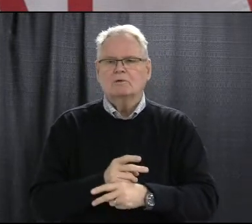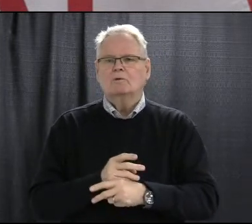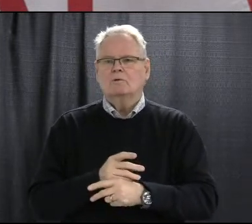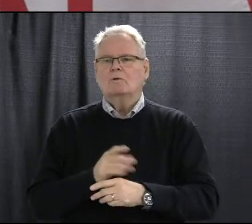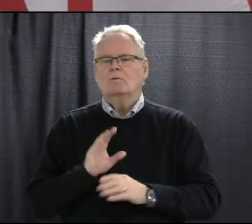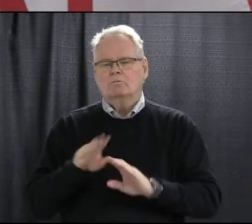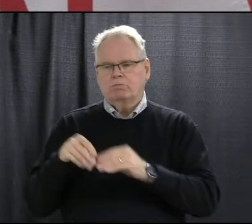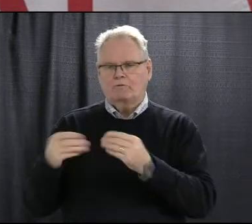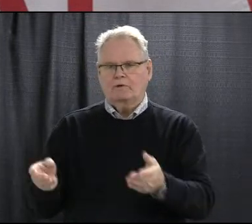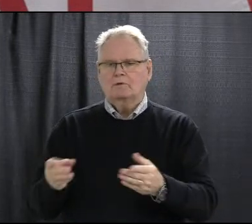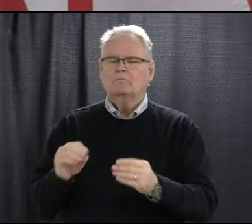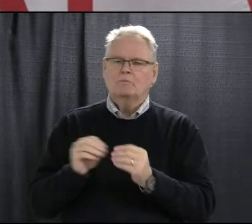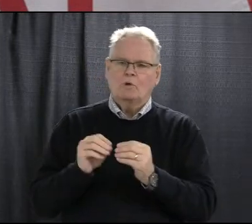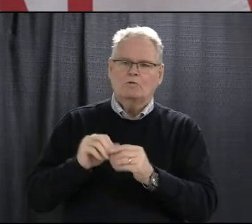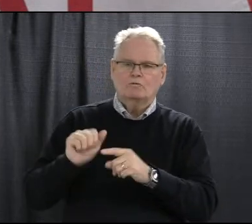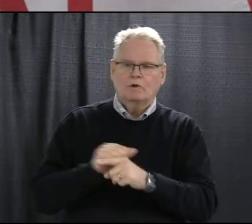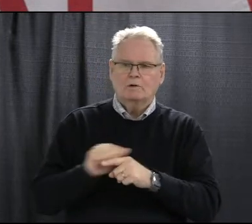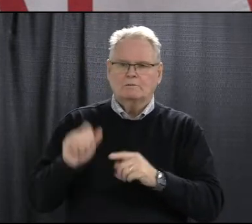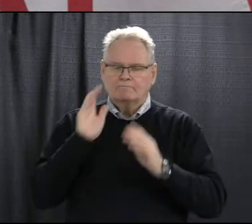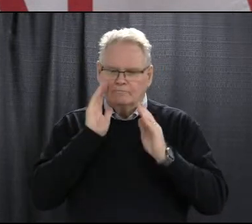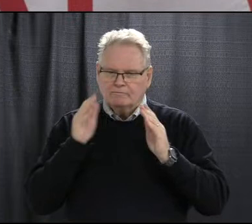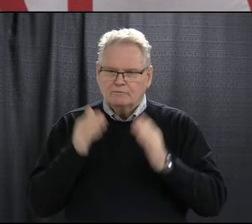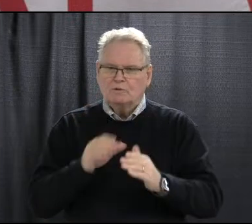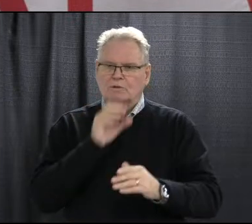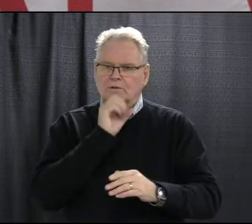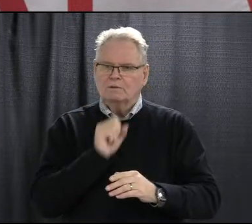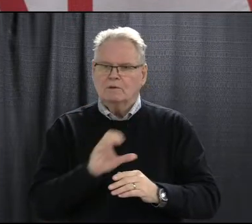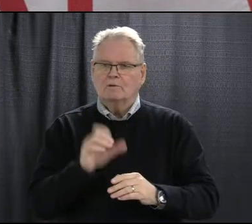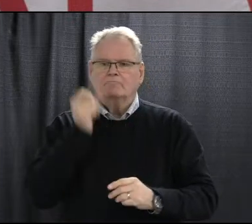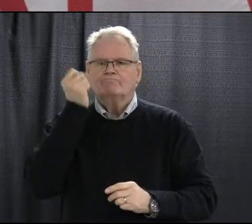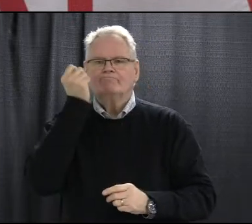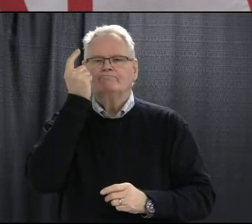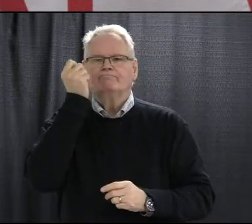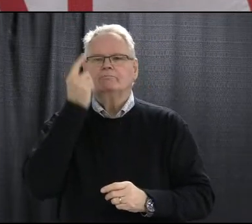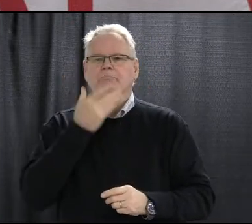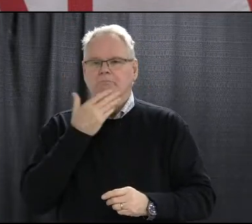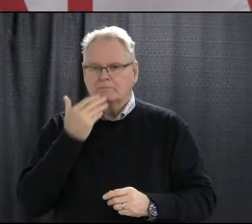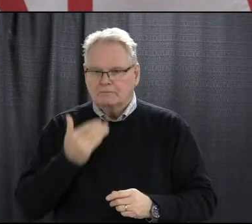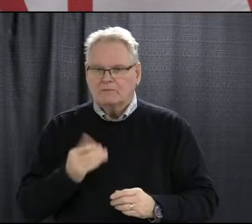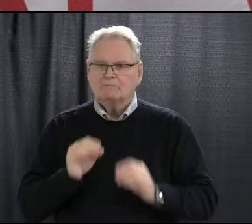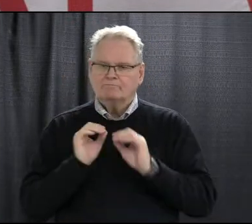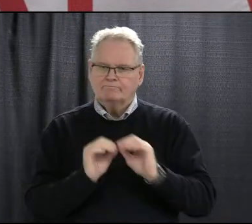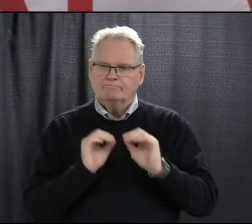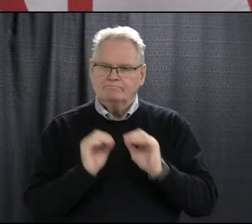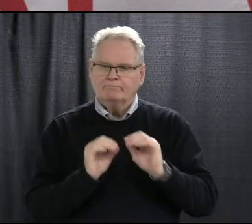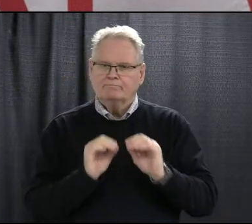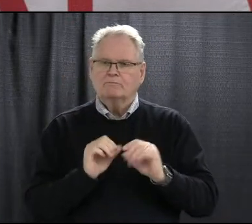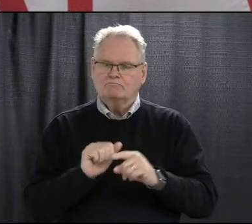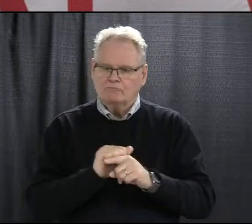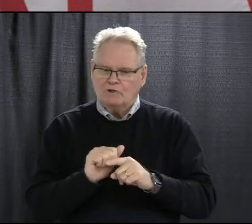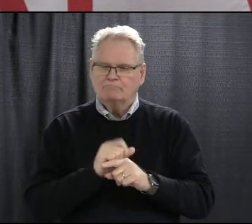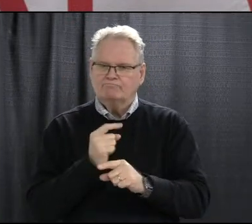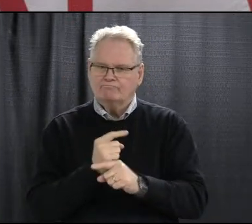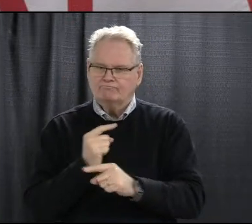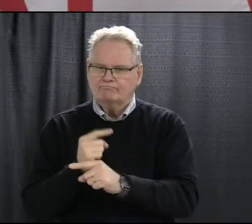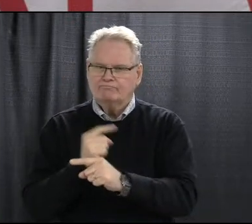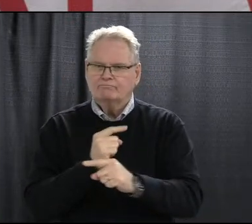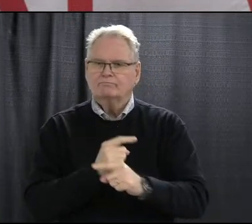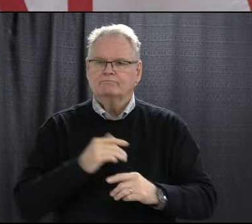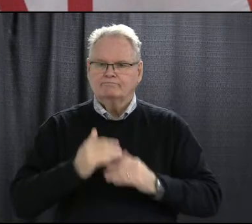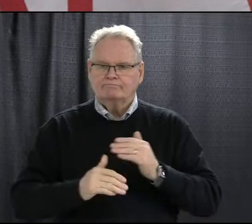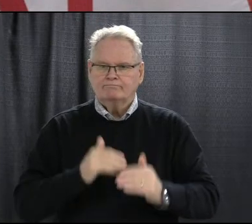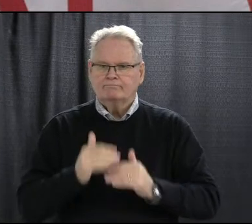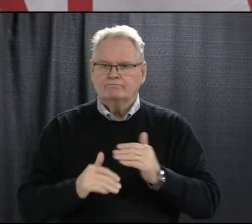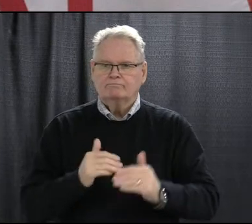Orientation will be provided to other health professionals in the proper policies, procedures, and processes